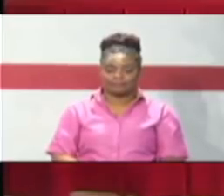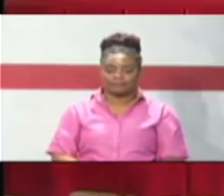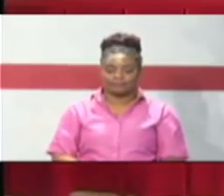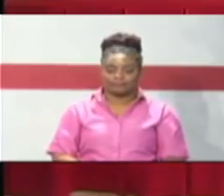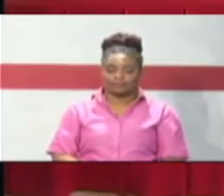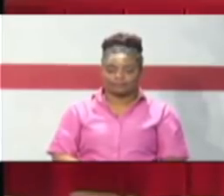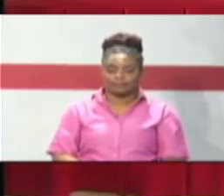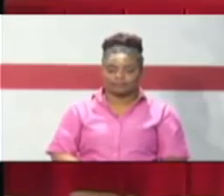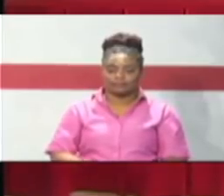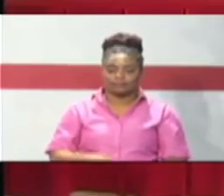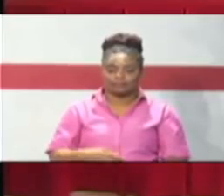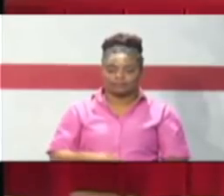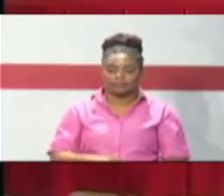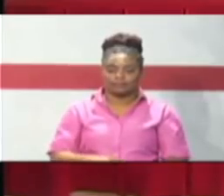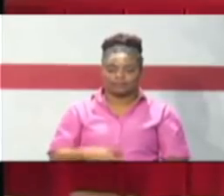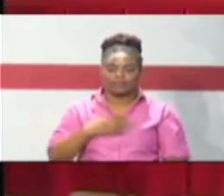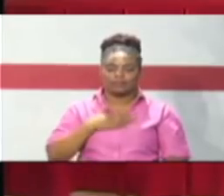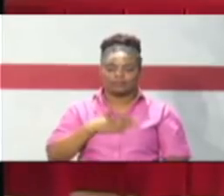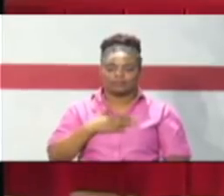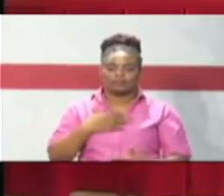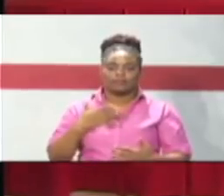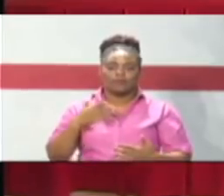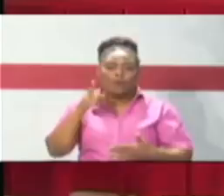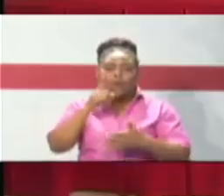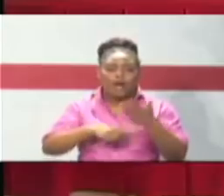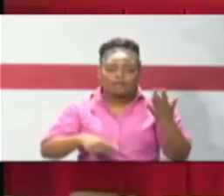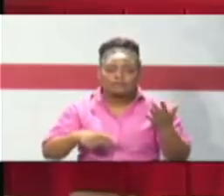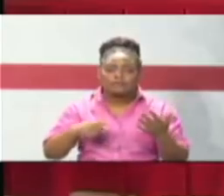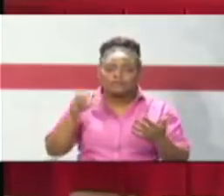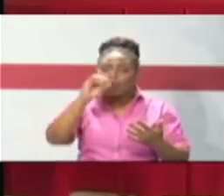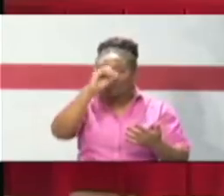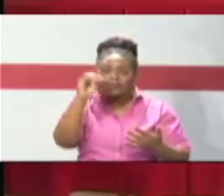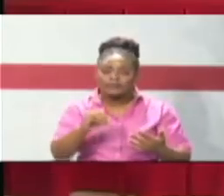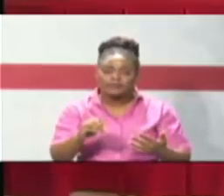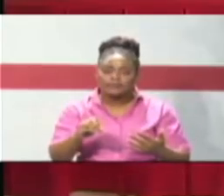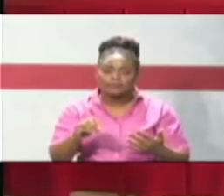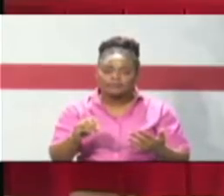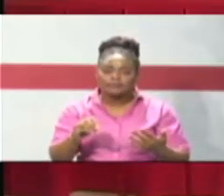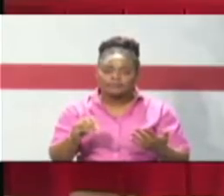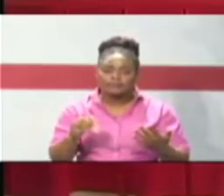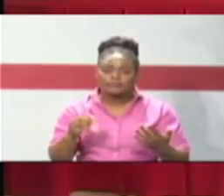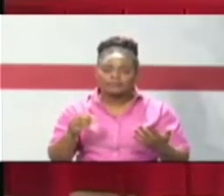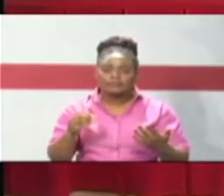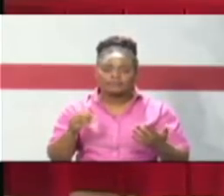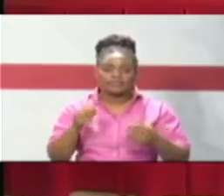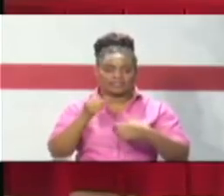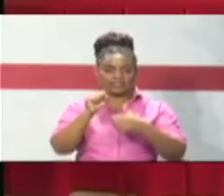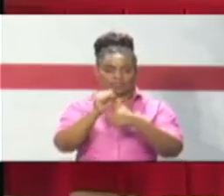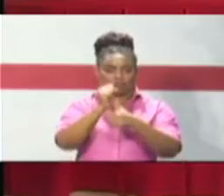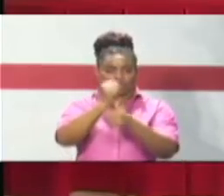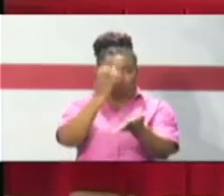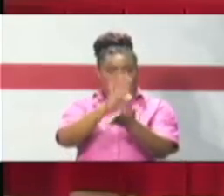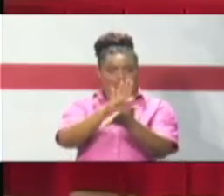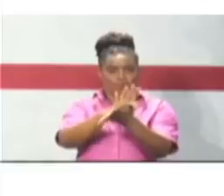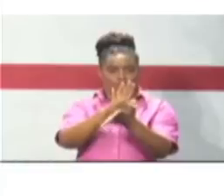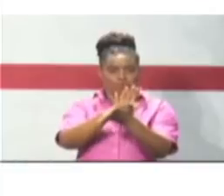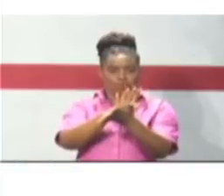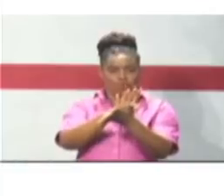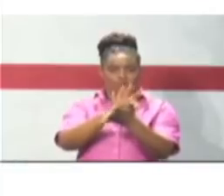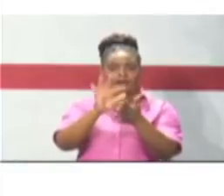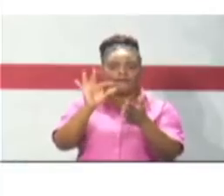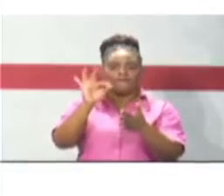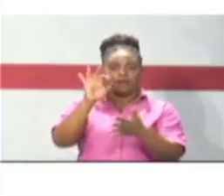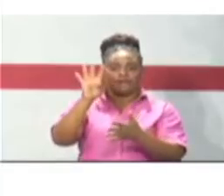first question please. is, what percentage of Form 46 students need to be vaccinated to allow them to return to physical